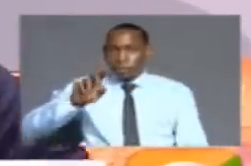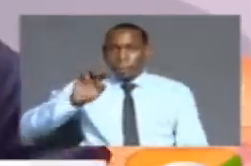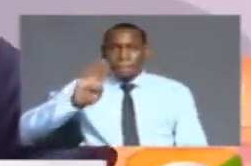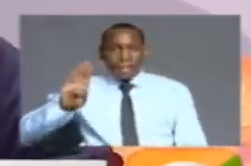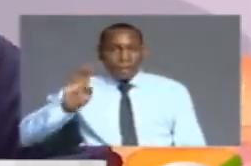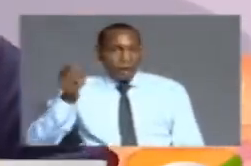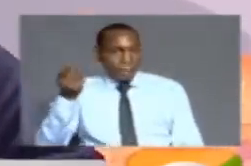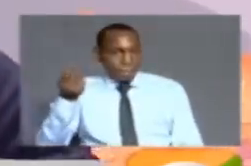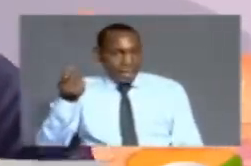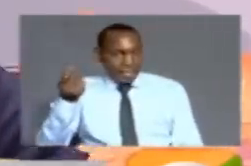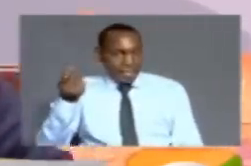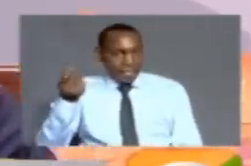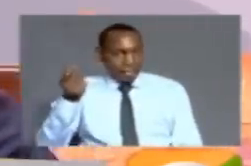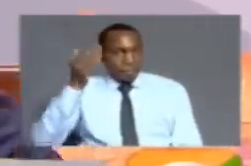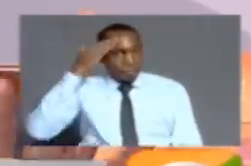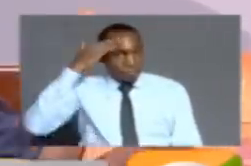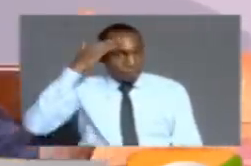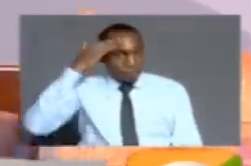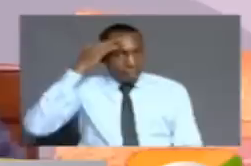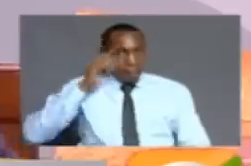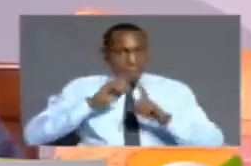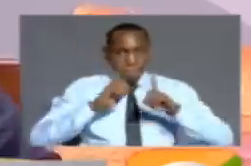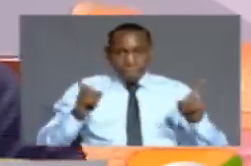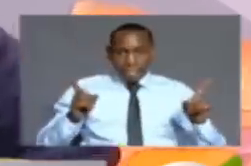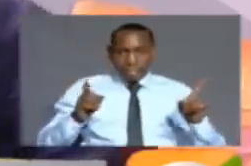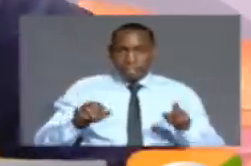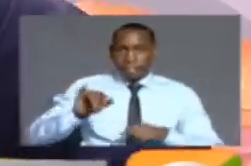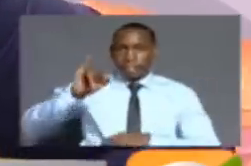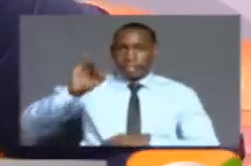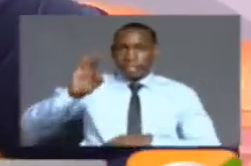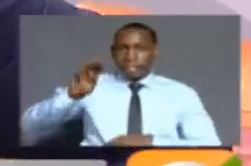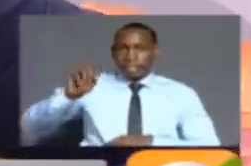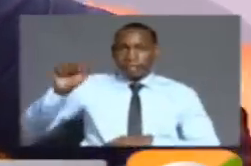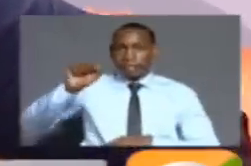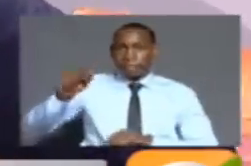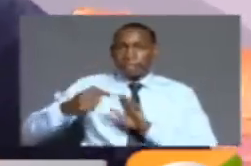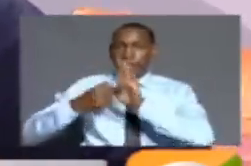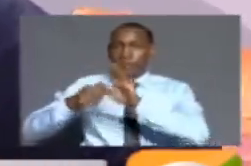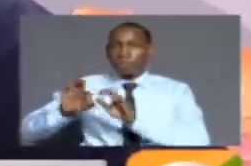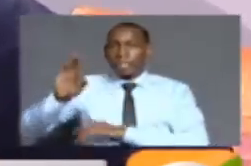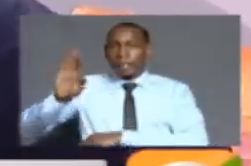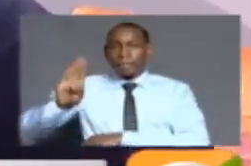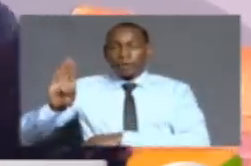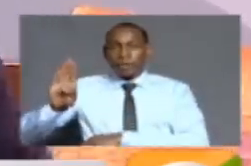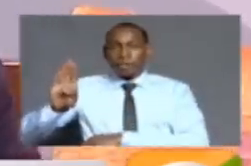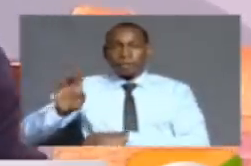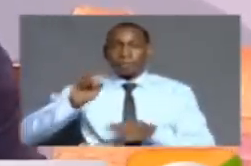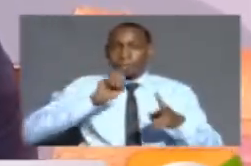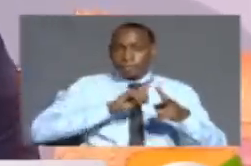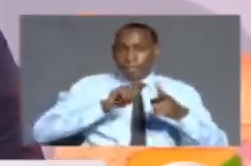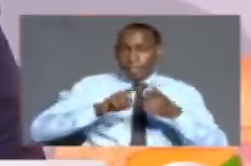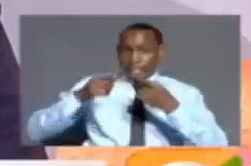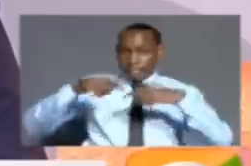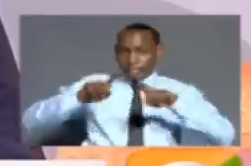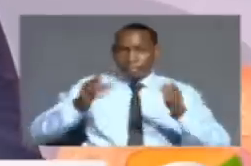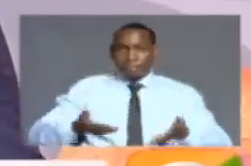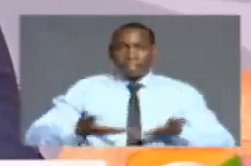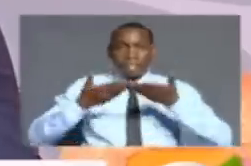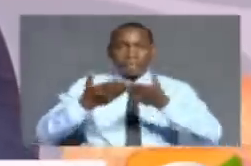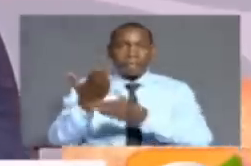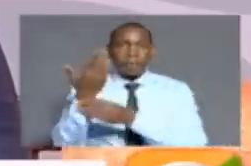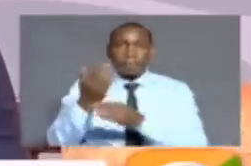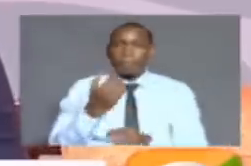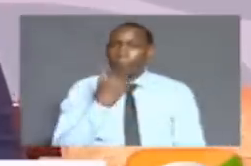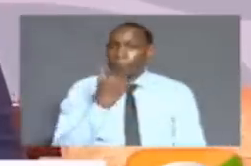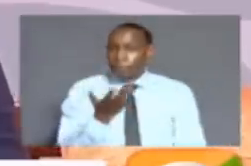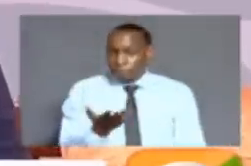6.2 billion shillings, you know, yet in IFMIS, it is only 3 billion which is indicated. And then you do not provide the